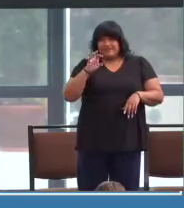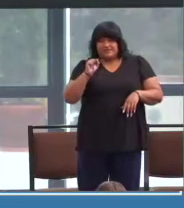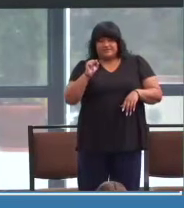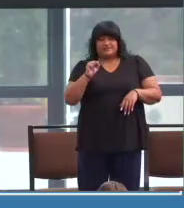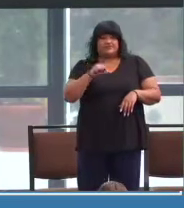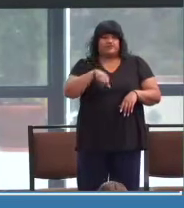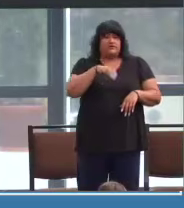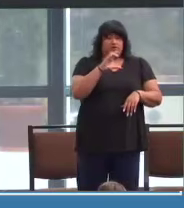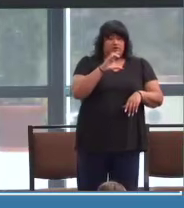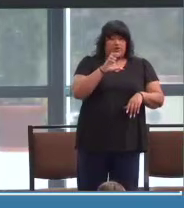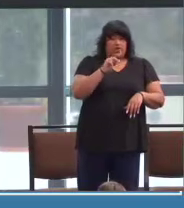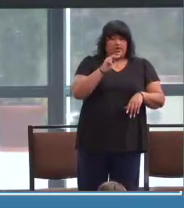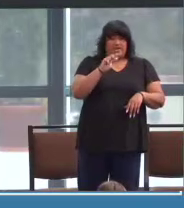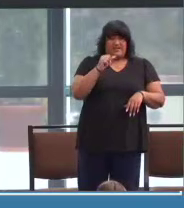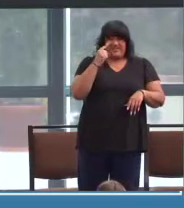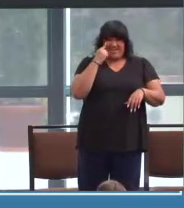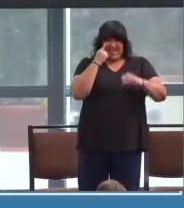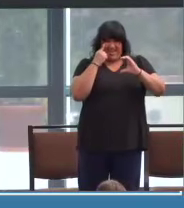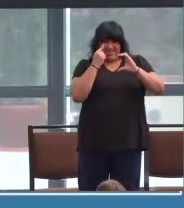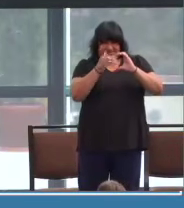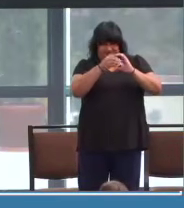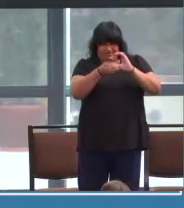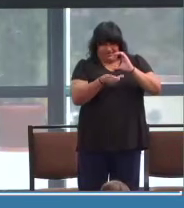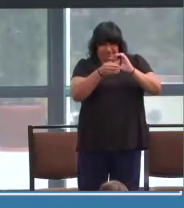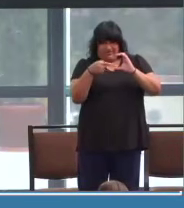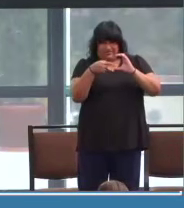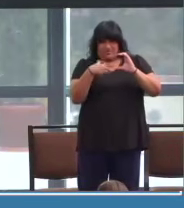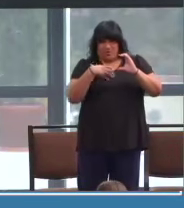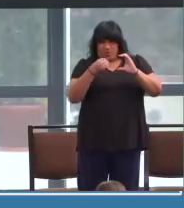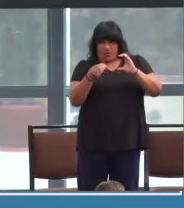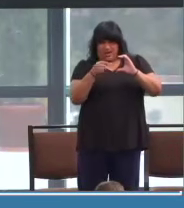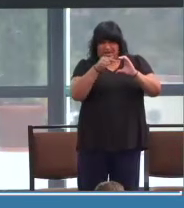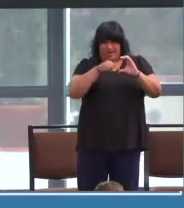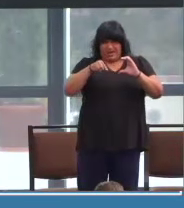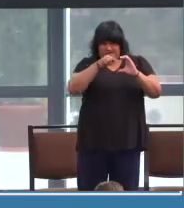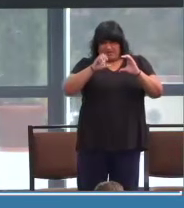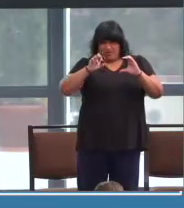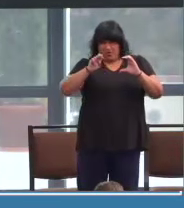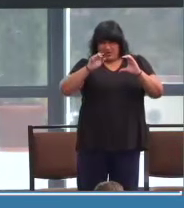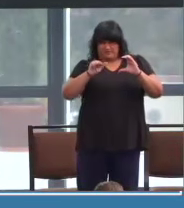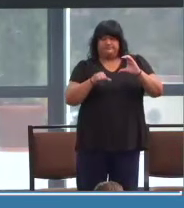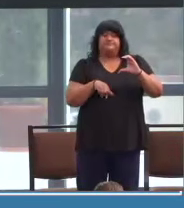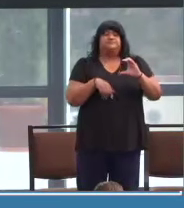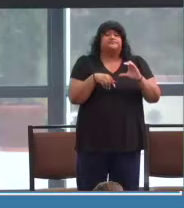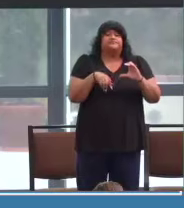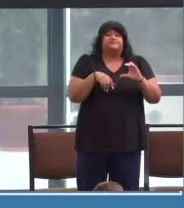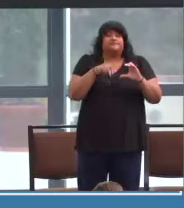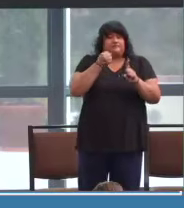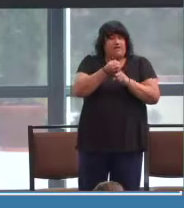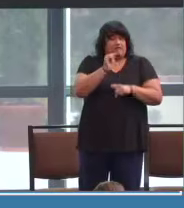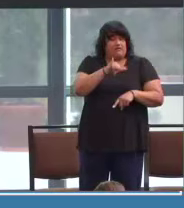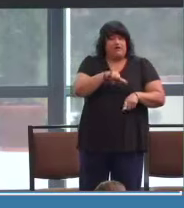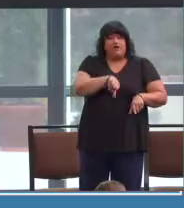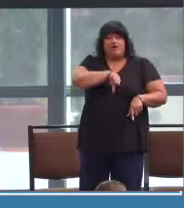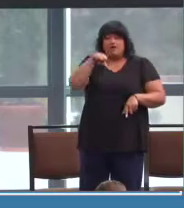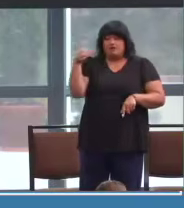the lens around the eye that is basically the white part of the eye. And as we already learned earlier too, in